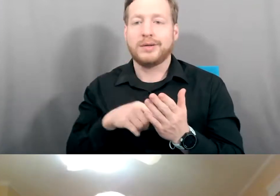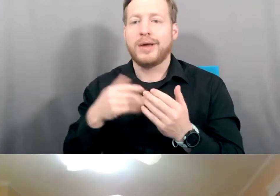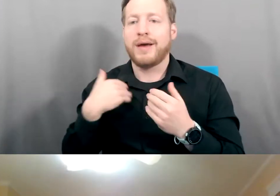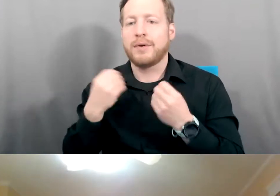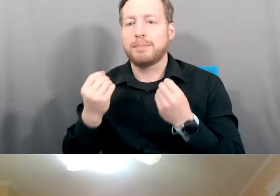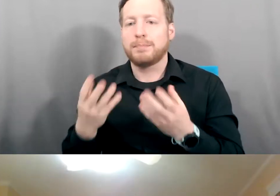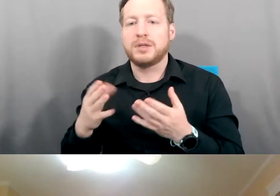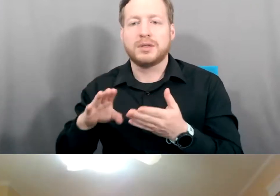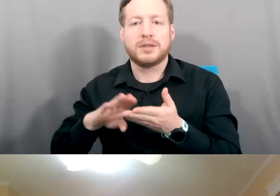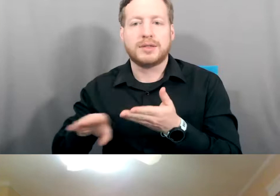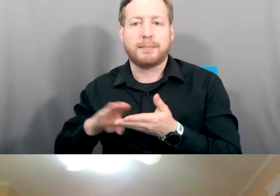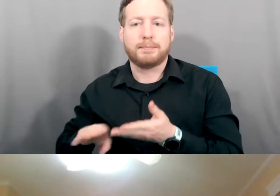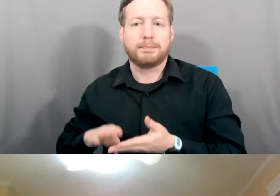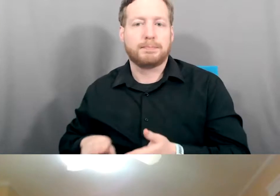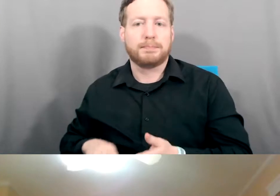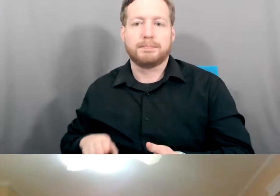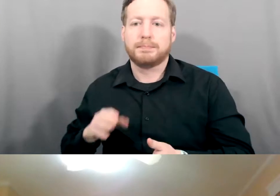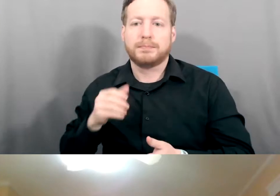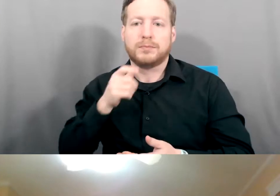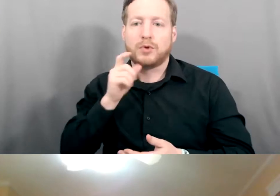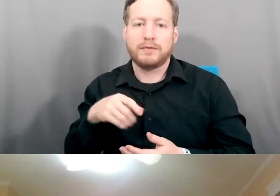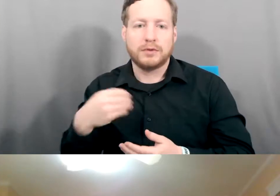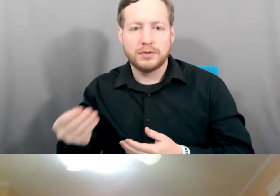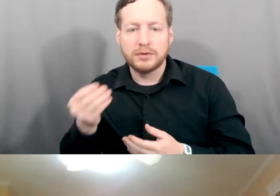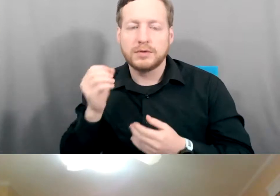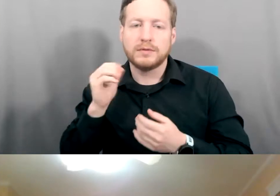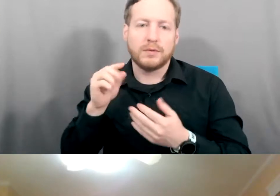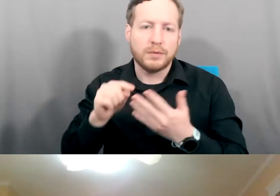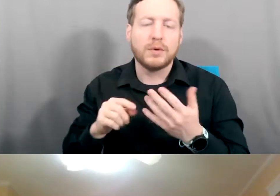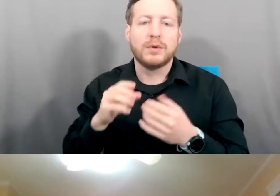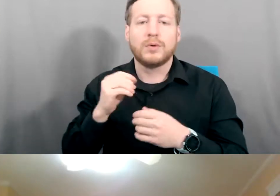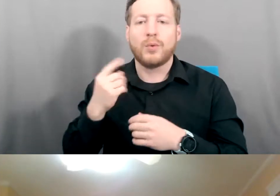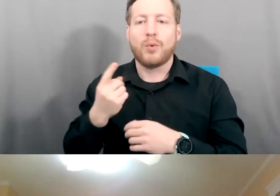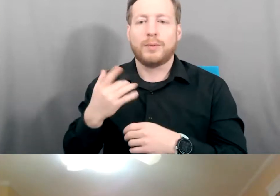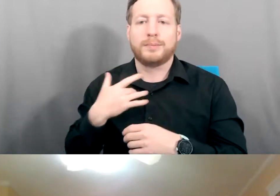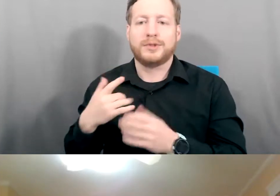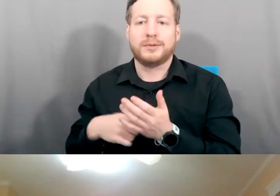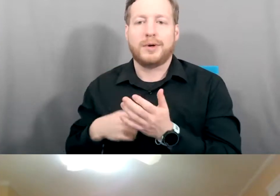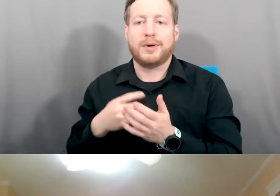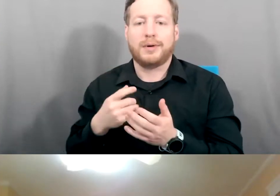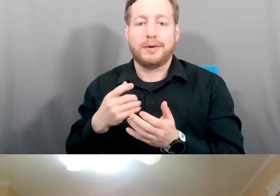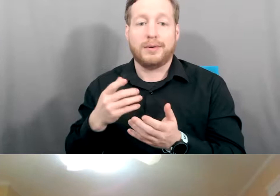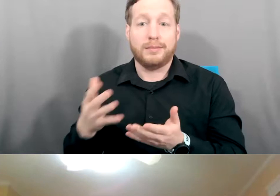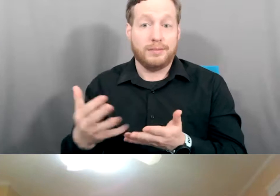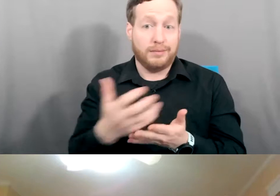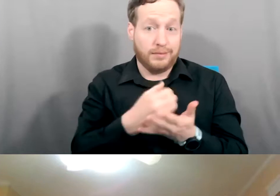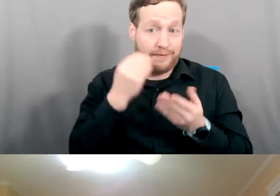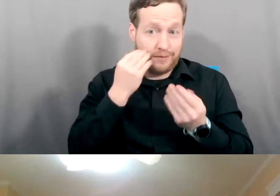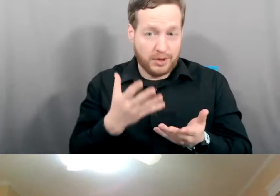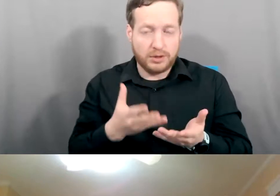ago to specifically talk about exemptions, things that we do not have to